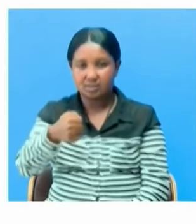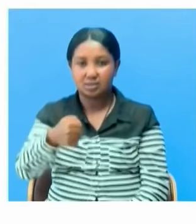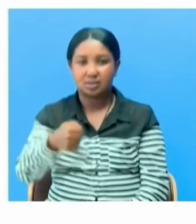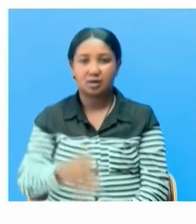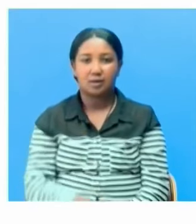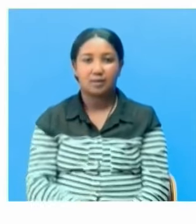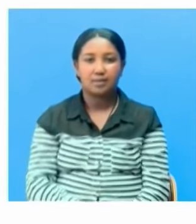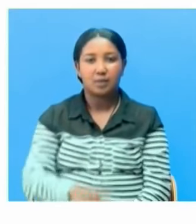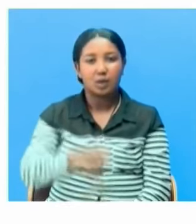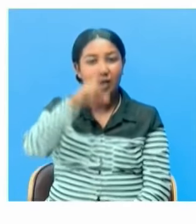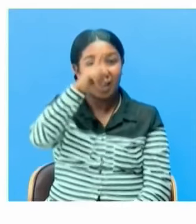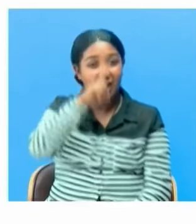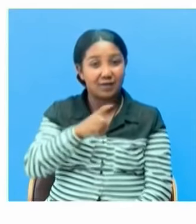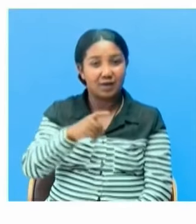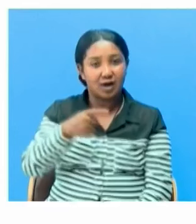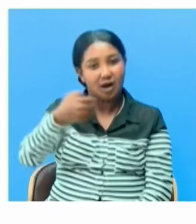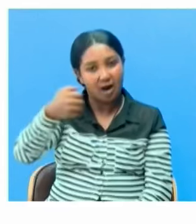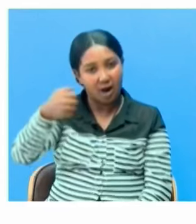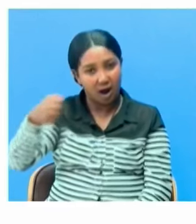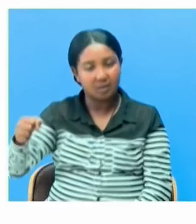as clever